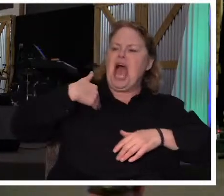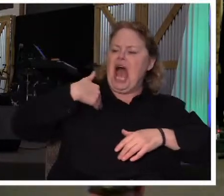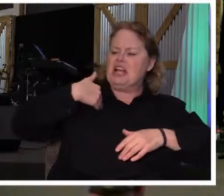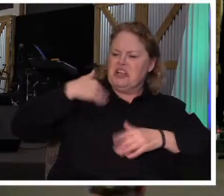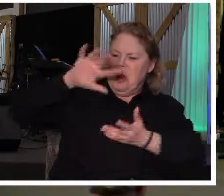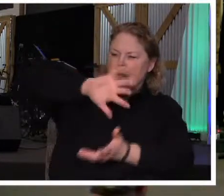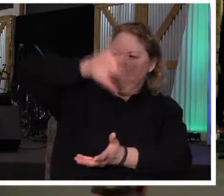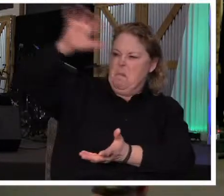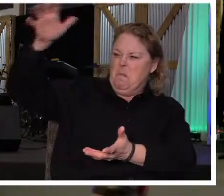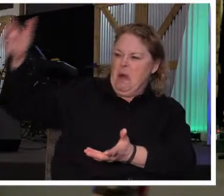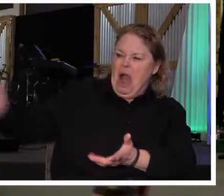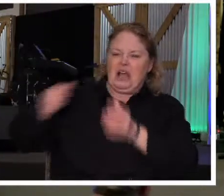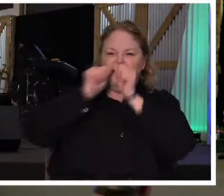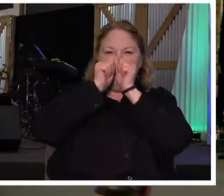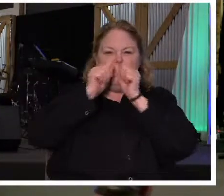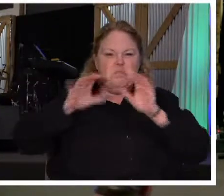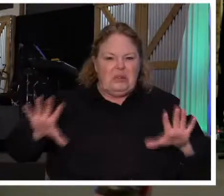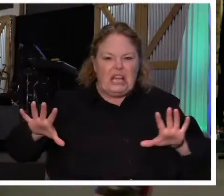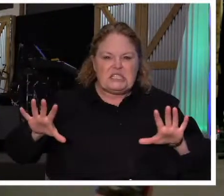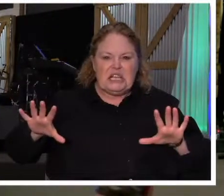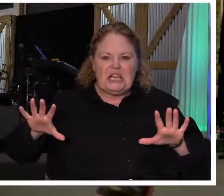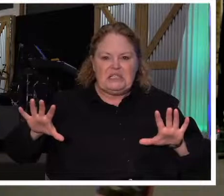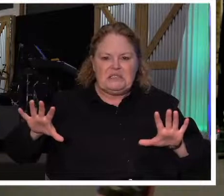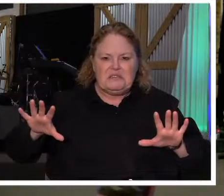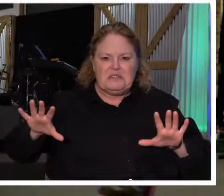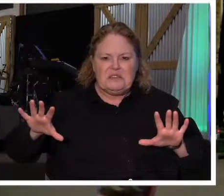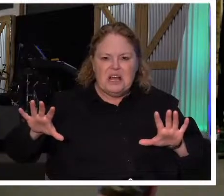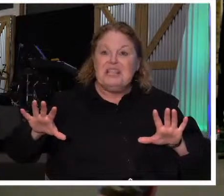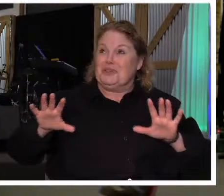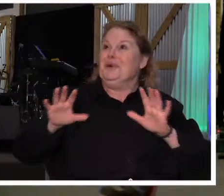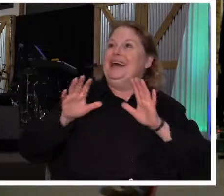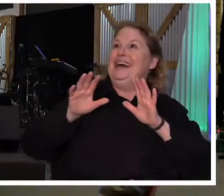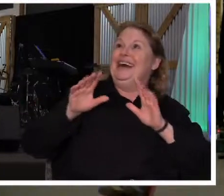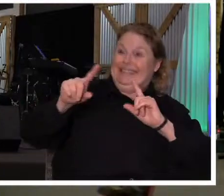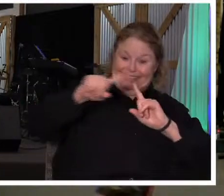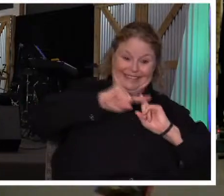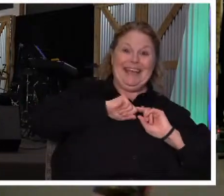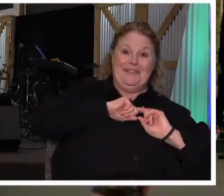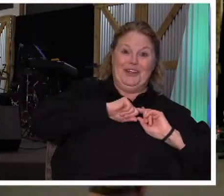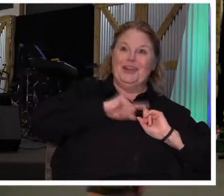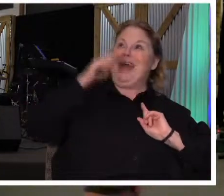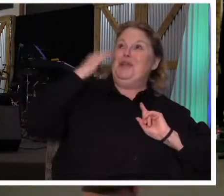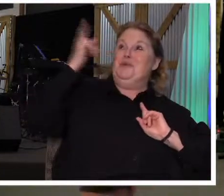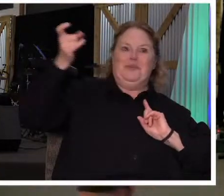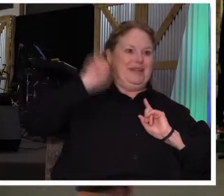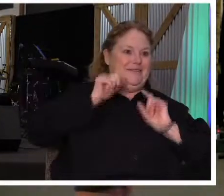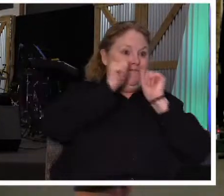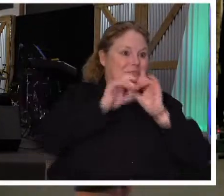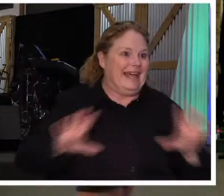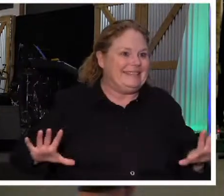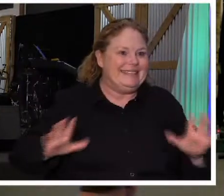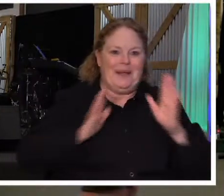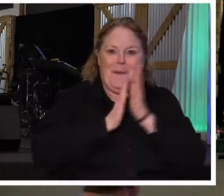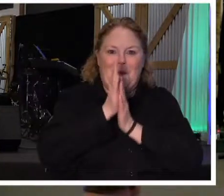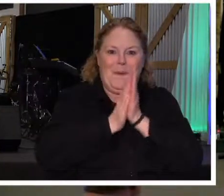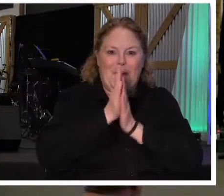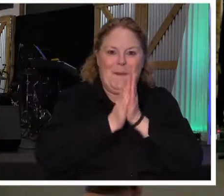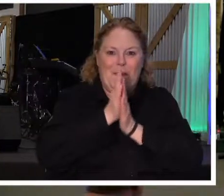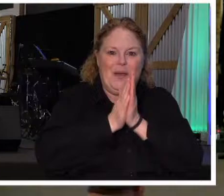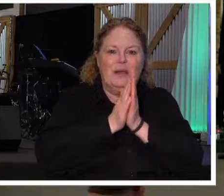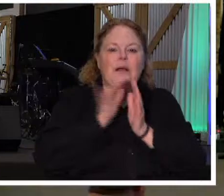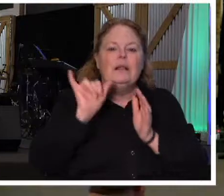account. And so I came to him and I received him as my Savior for the specific purpose of getting the account